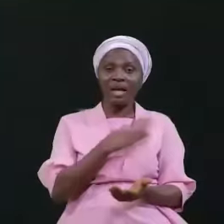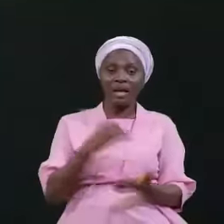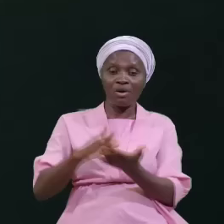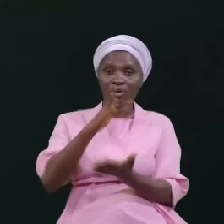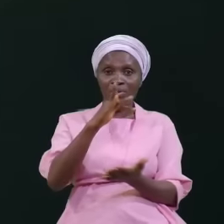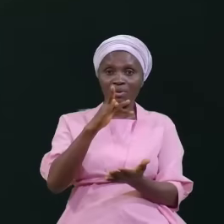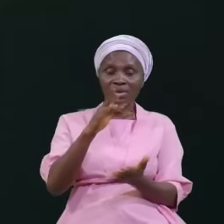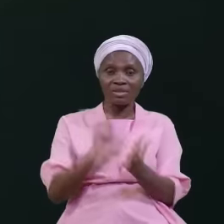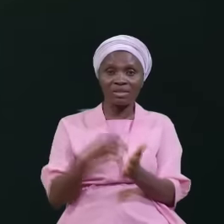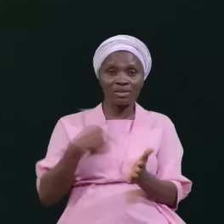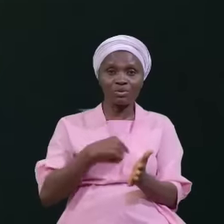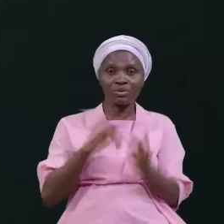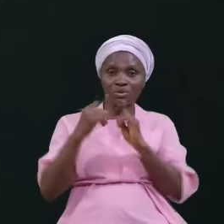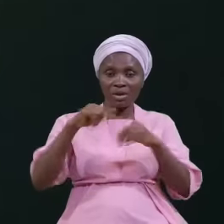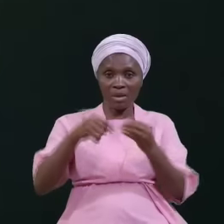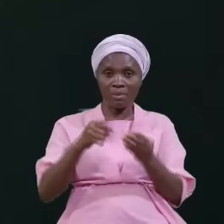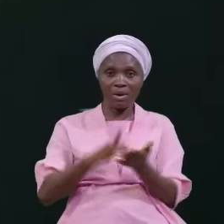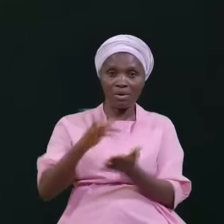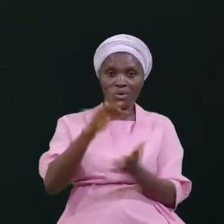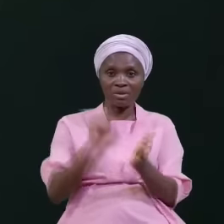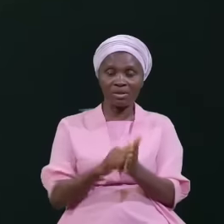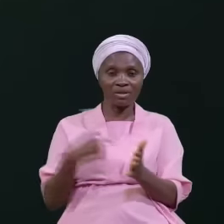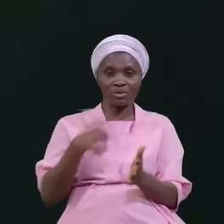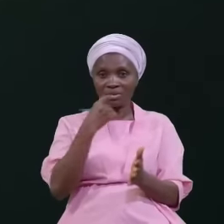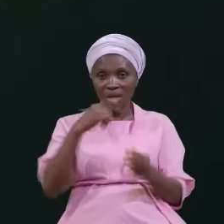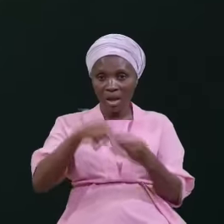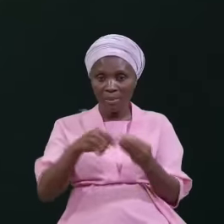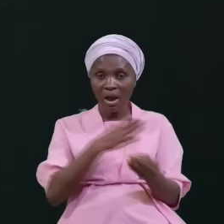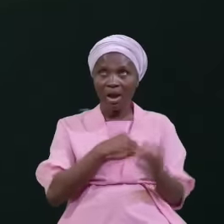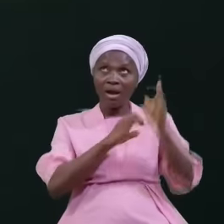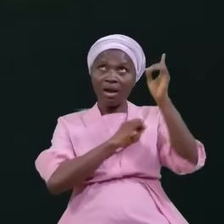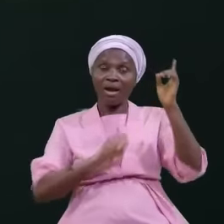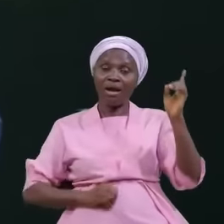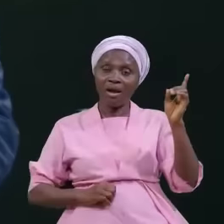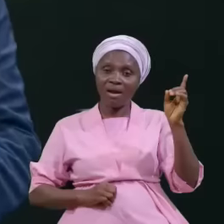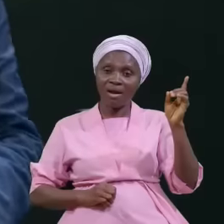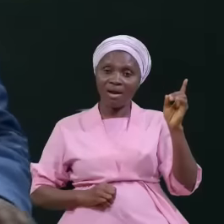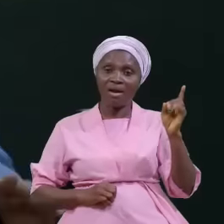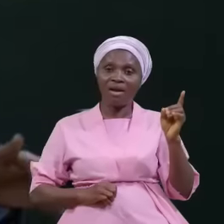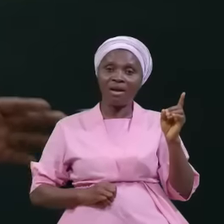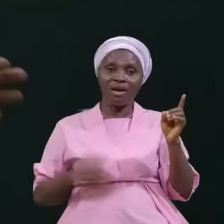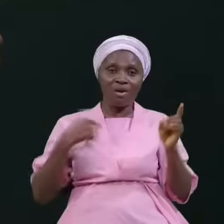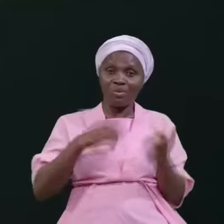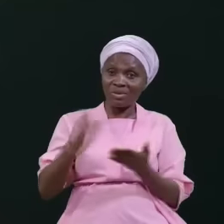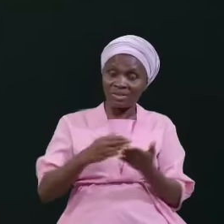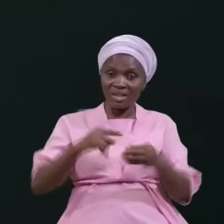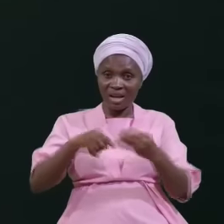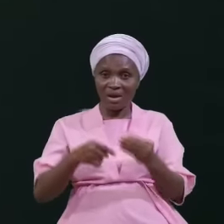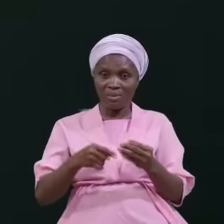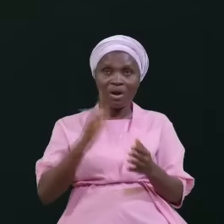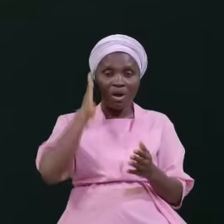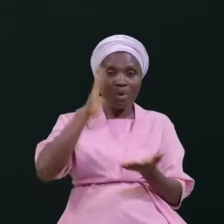the glory we'll sing about, and the Emmanuel we'll sing about, will become resident in